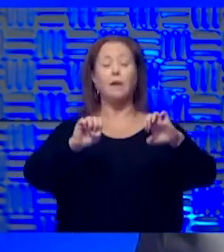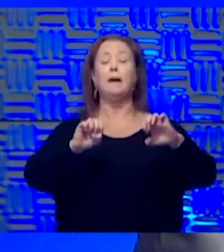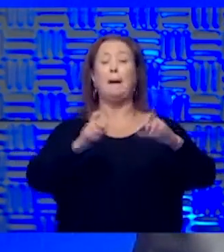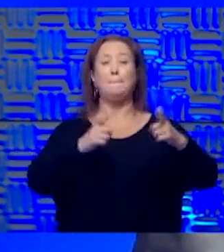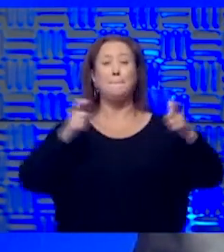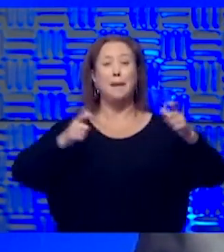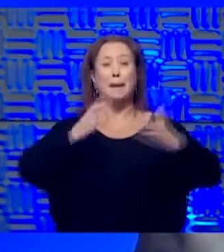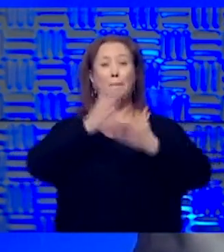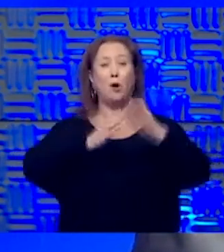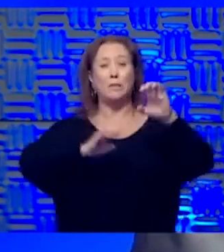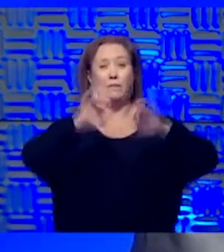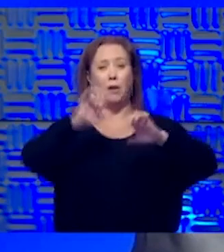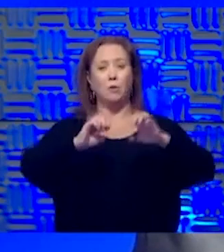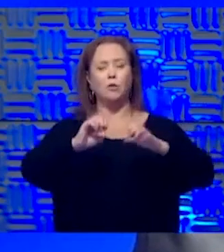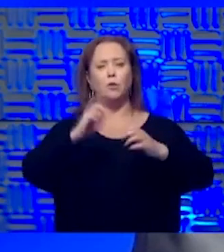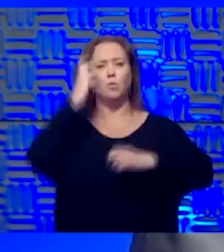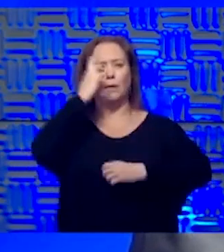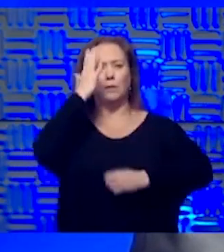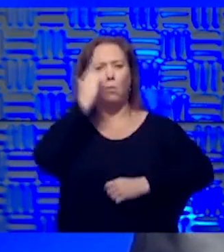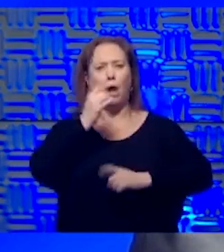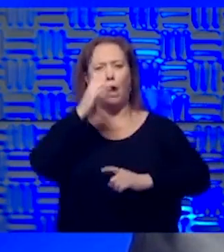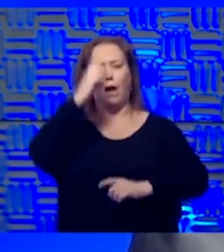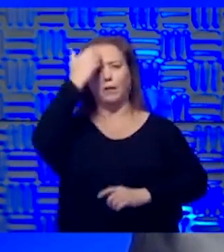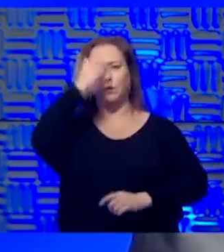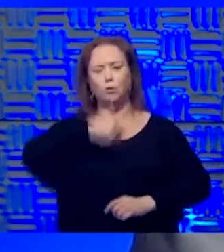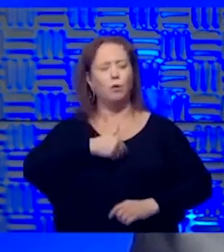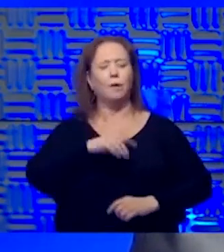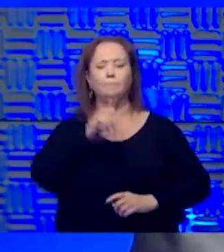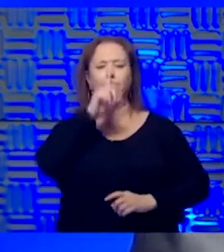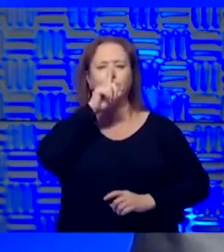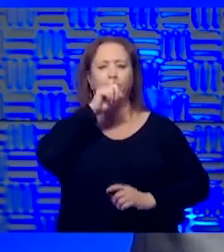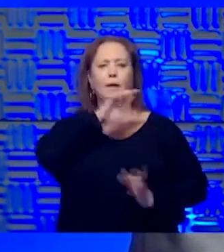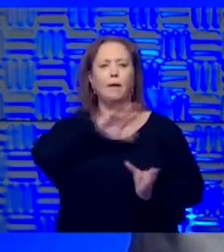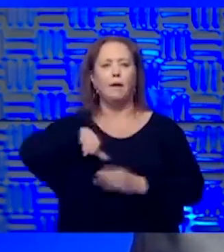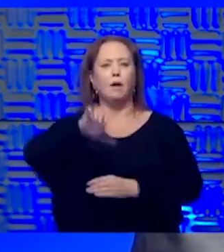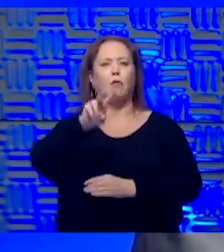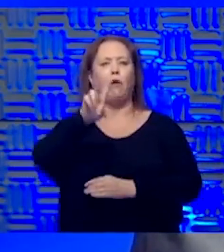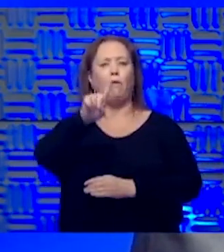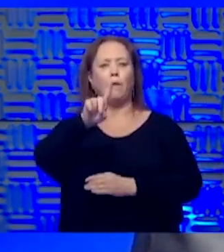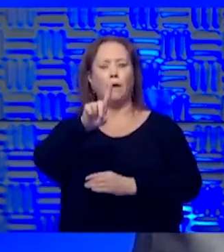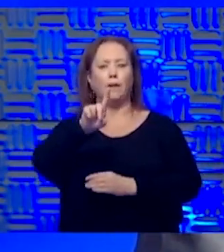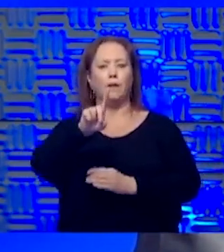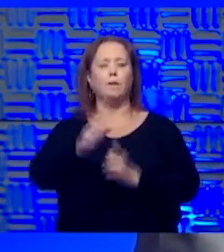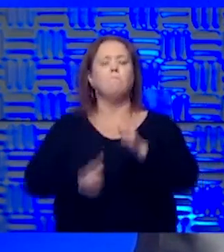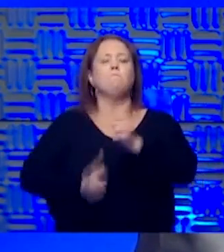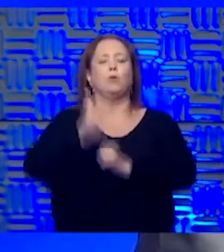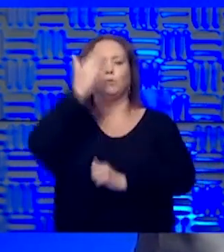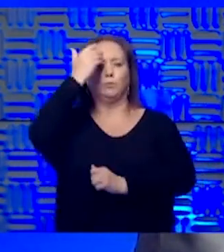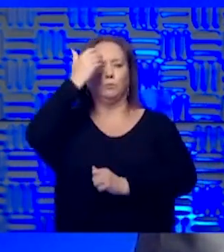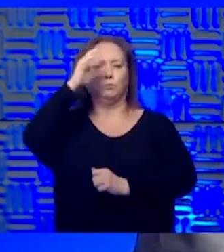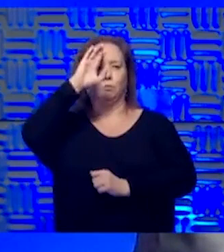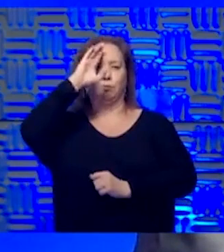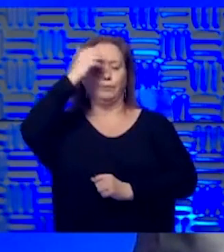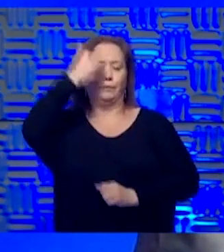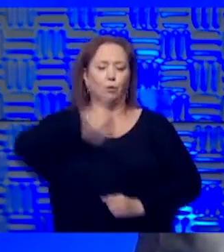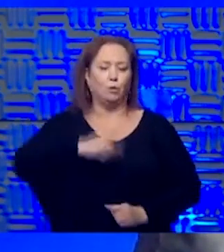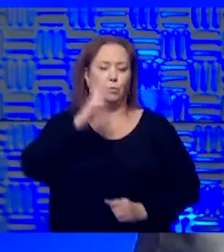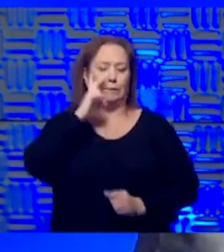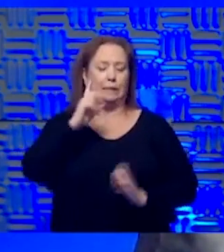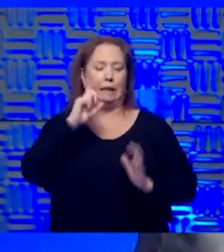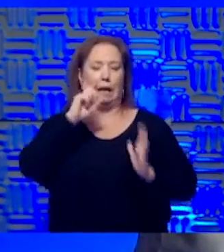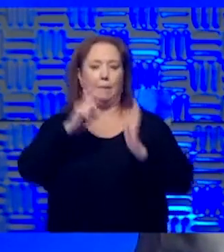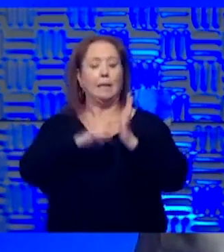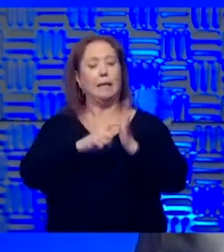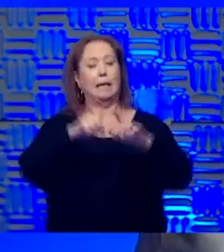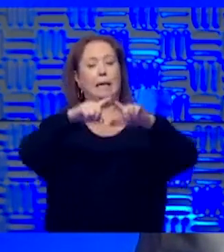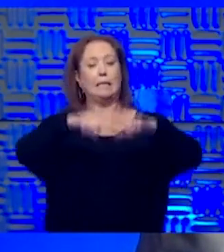you had a stroke. So I'm talking now about non-COVID-19 related strokes, which are the majority of strokes that are occurring. And so it all